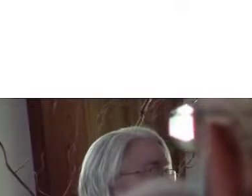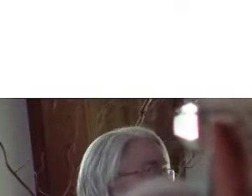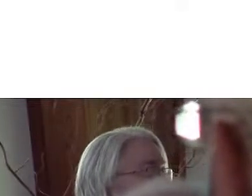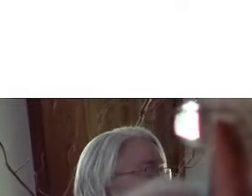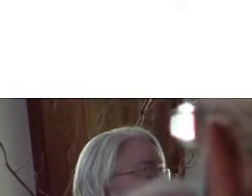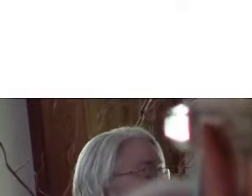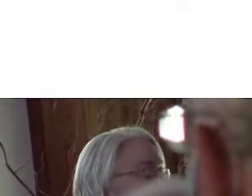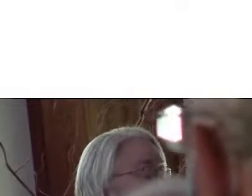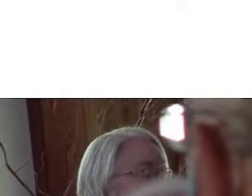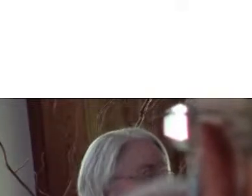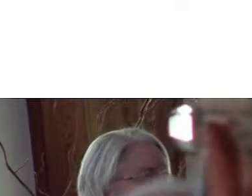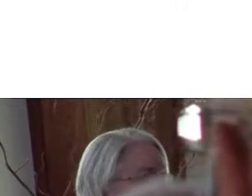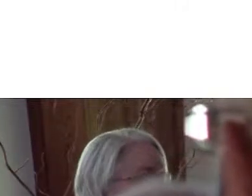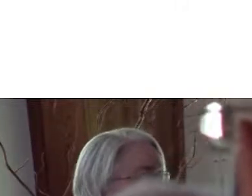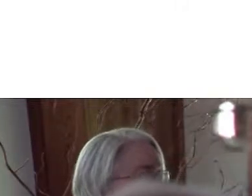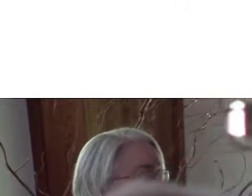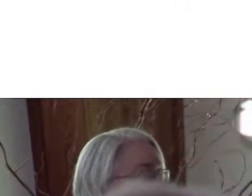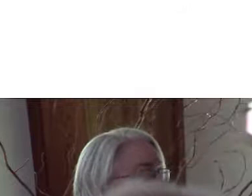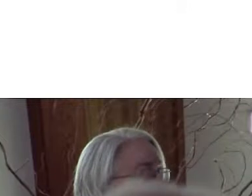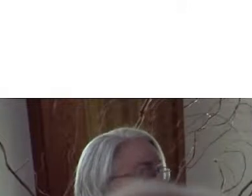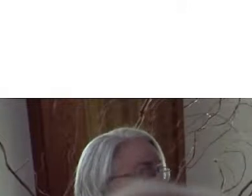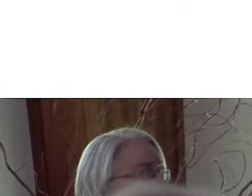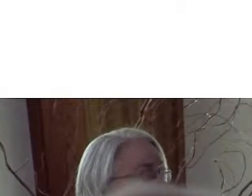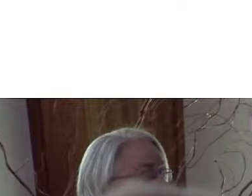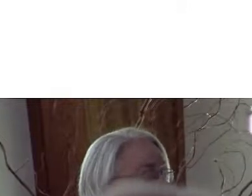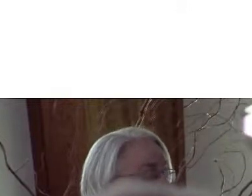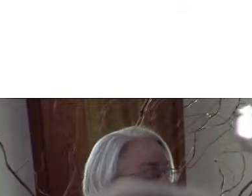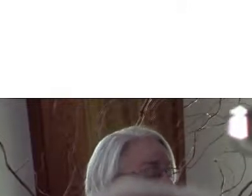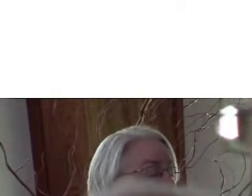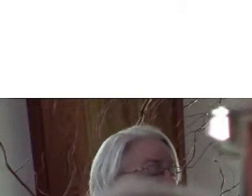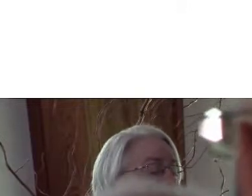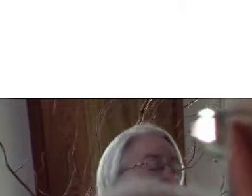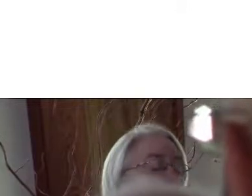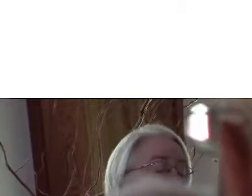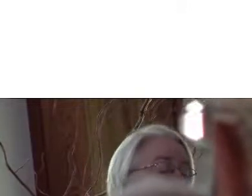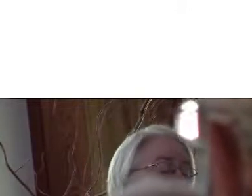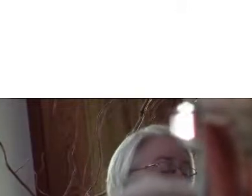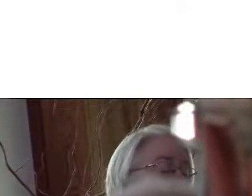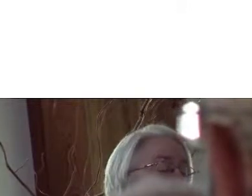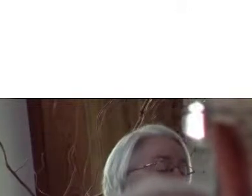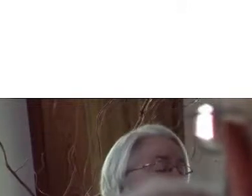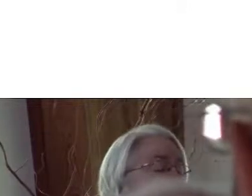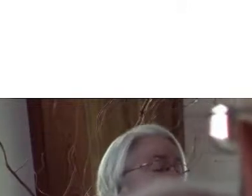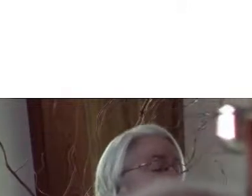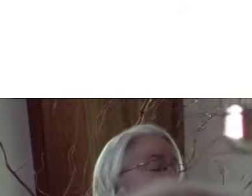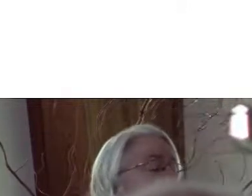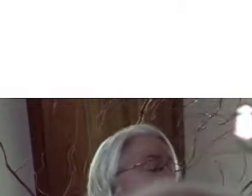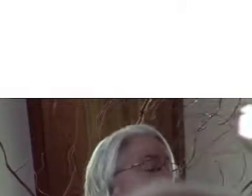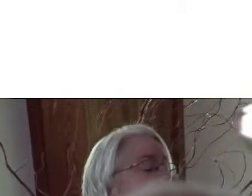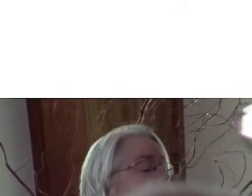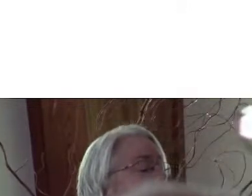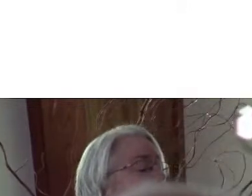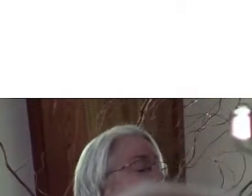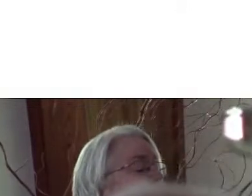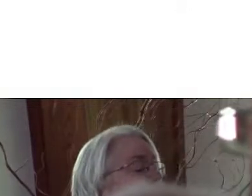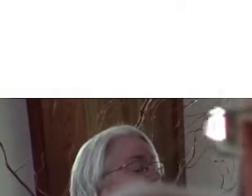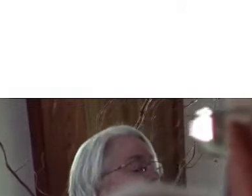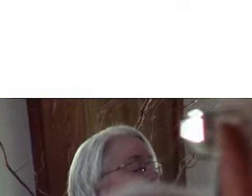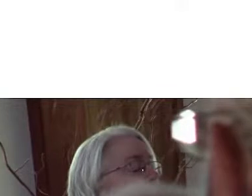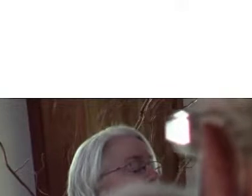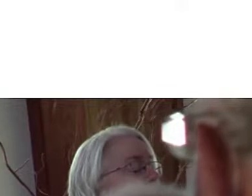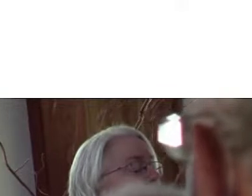we learn, for fearful hours that pass, we come with praise and